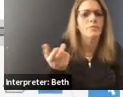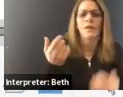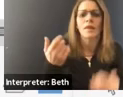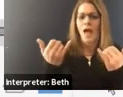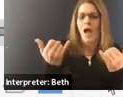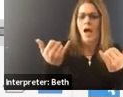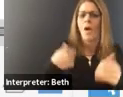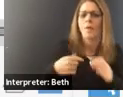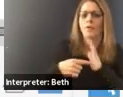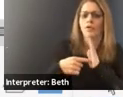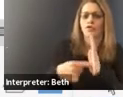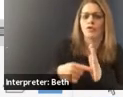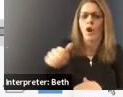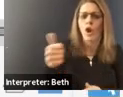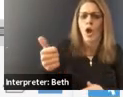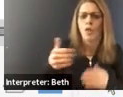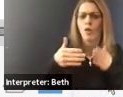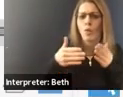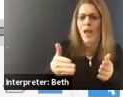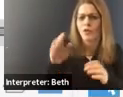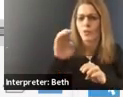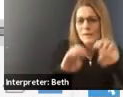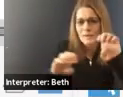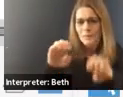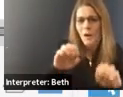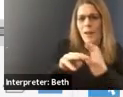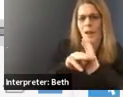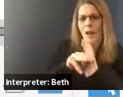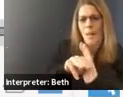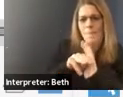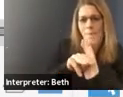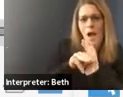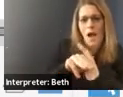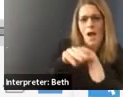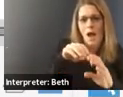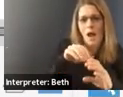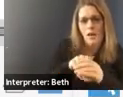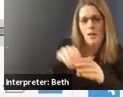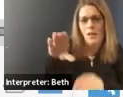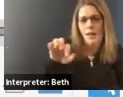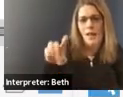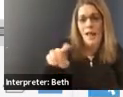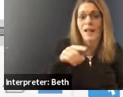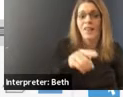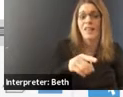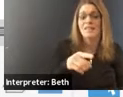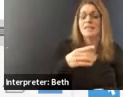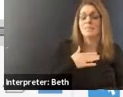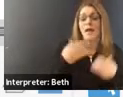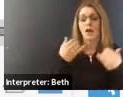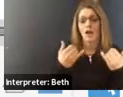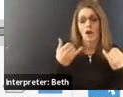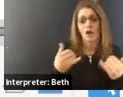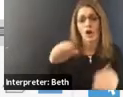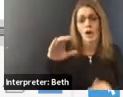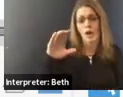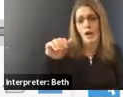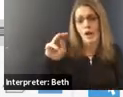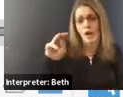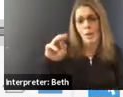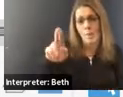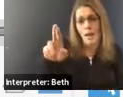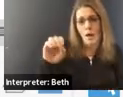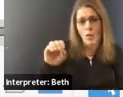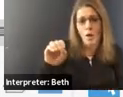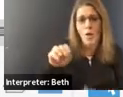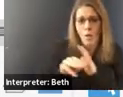experiment and model in CAD. So this is my current Camaro model that I'm working on, right? And this is